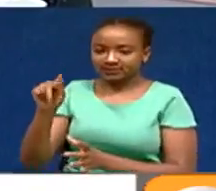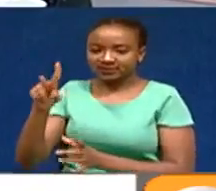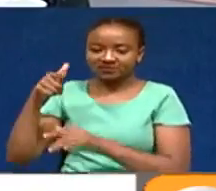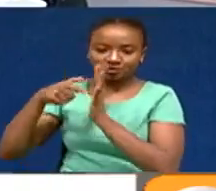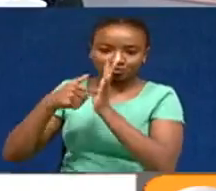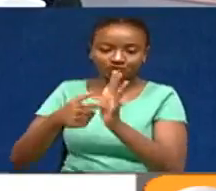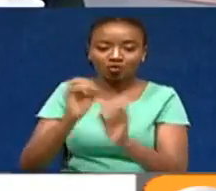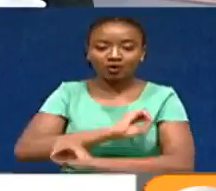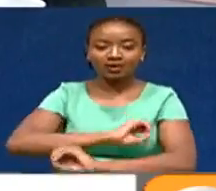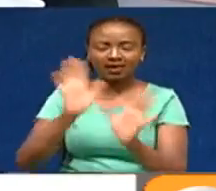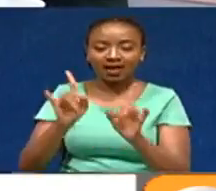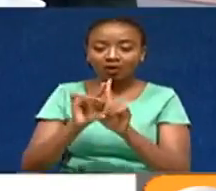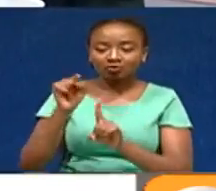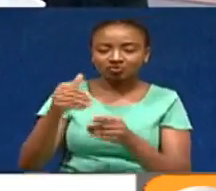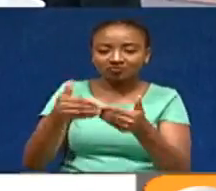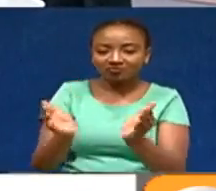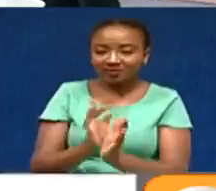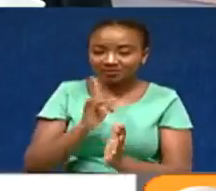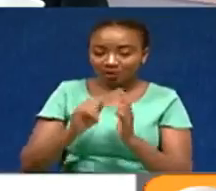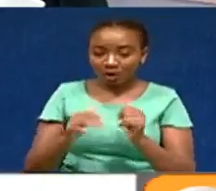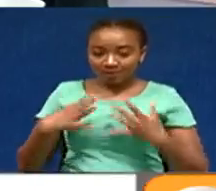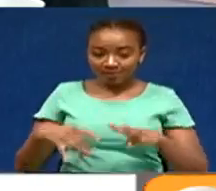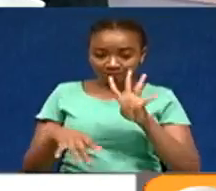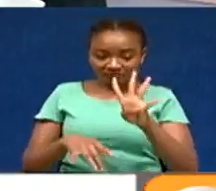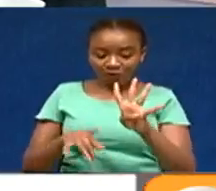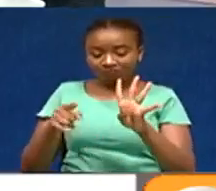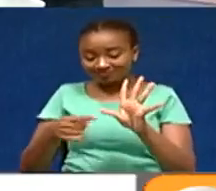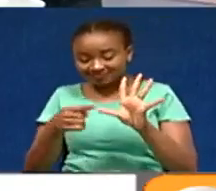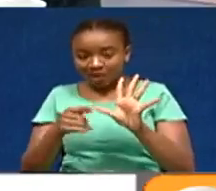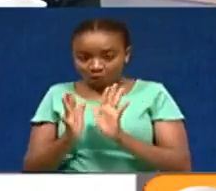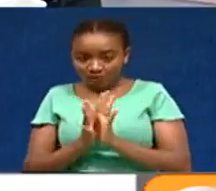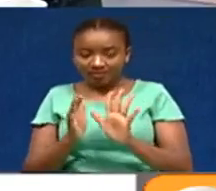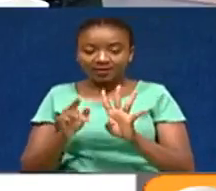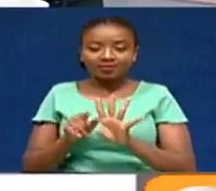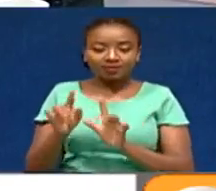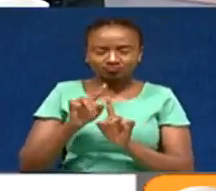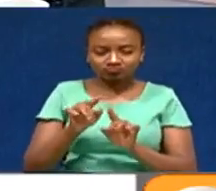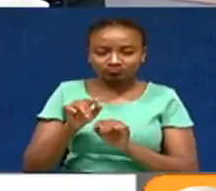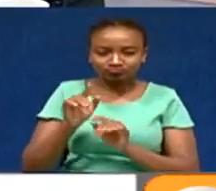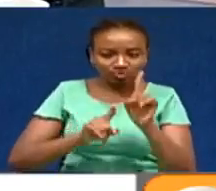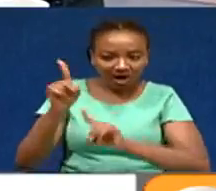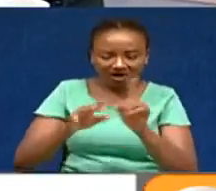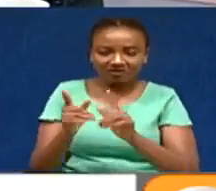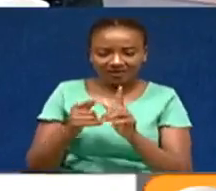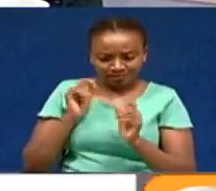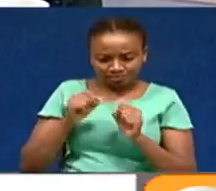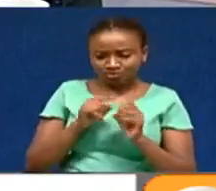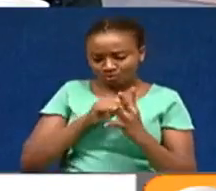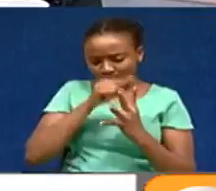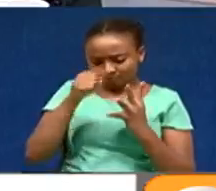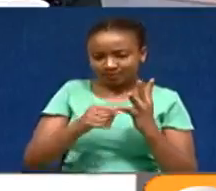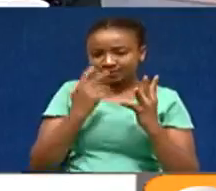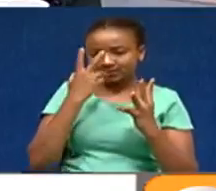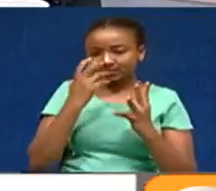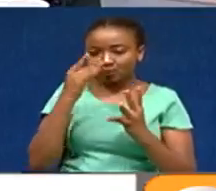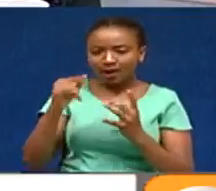Otieno reports, the family wants four people who traveled with Nelson to be interrogated as persons of interest, as it emerged that the